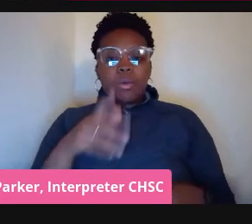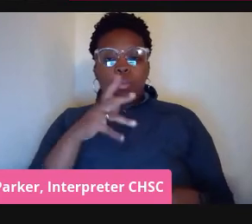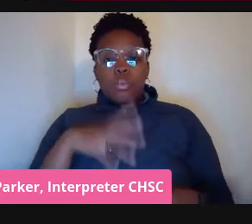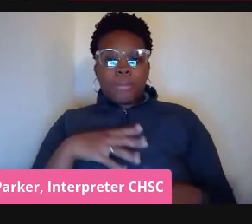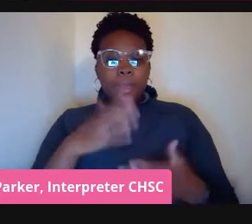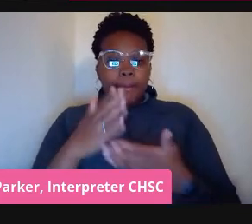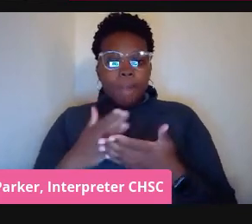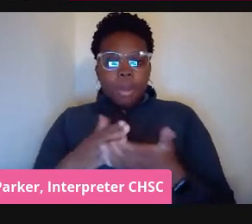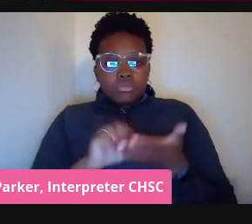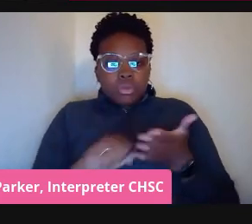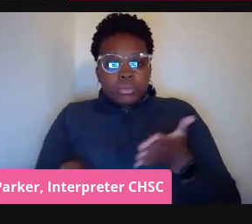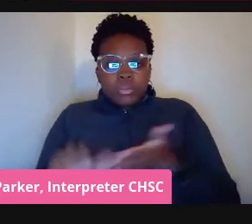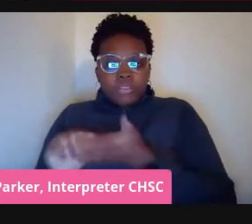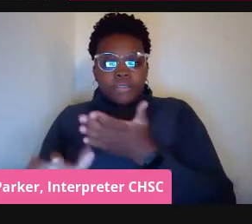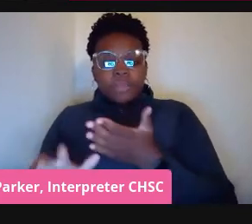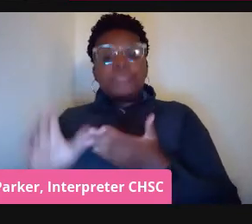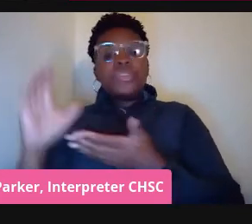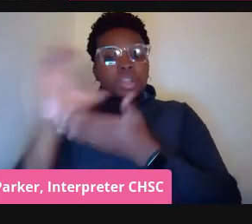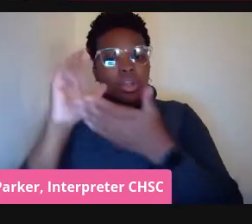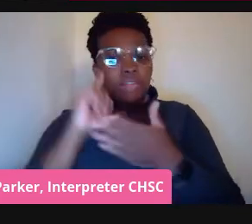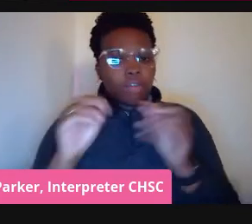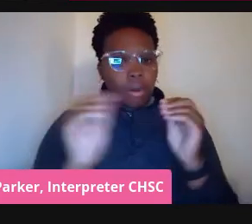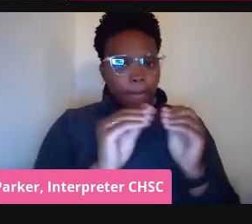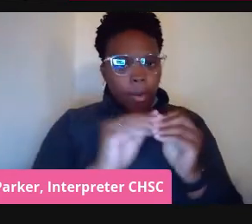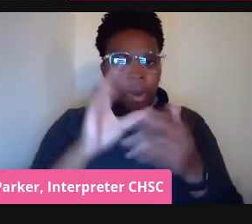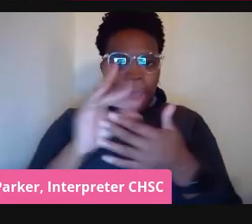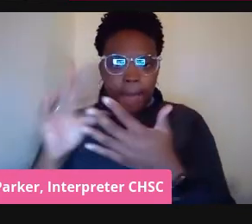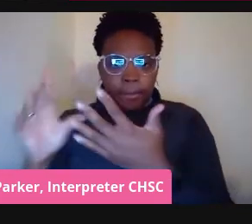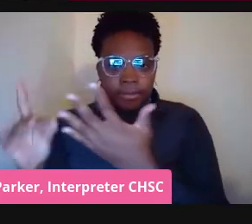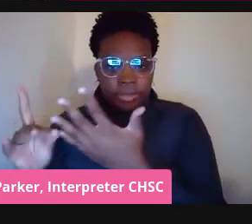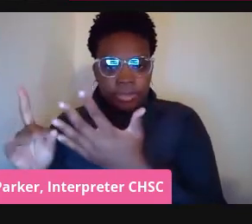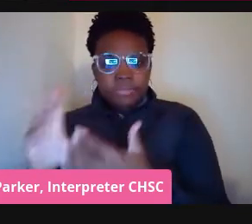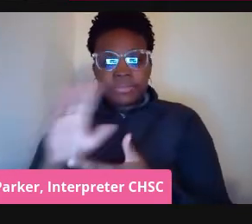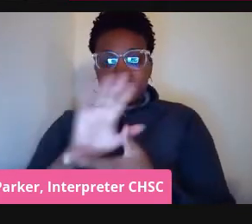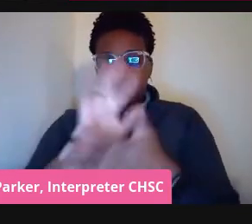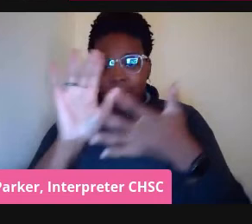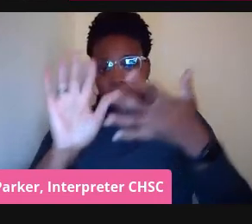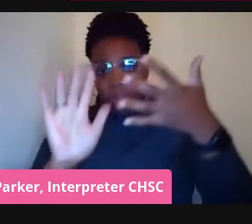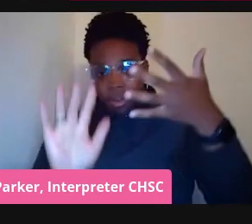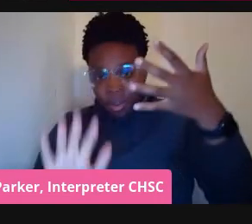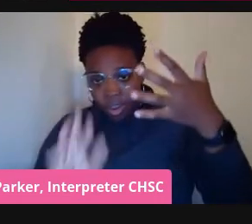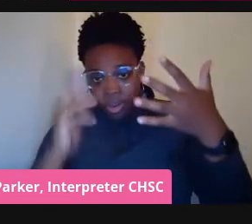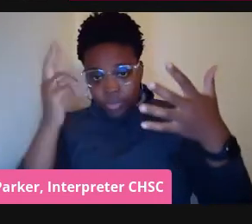options. So all those reasons, Debbie, are why I truly am going to continue being an advocate for this cause.